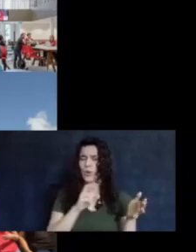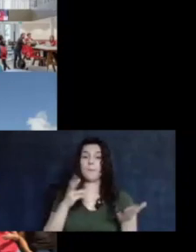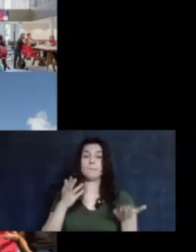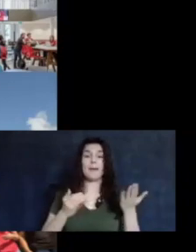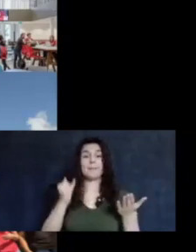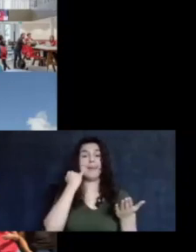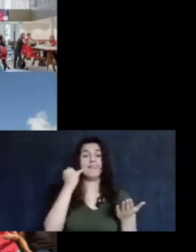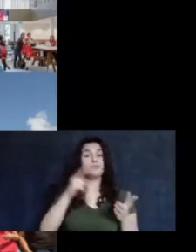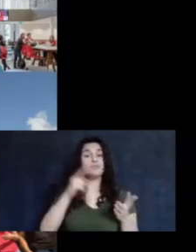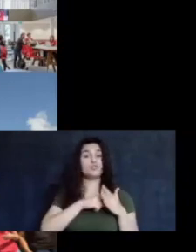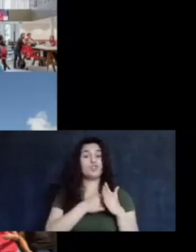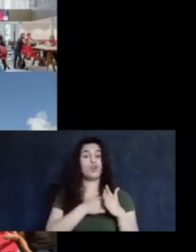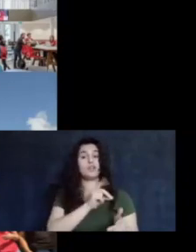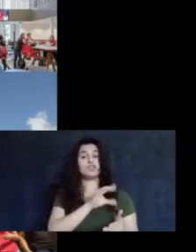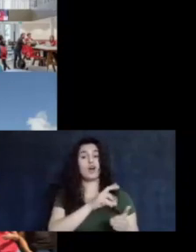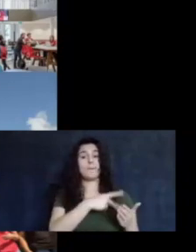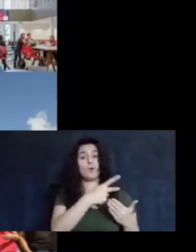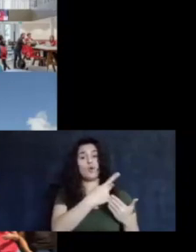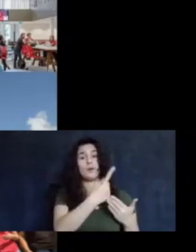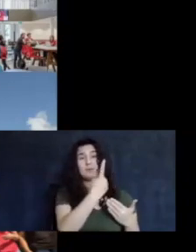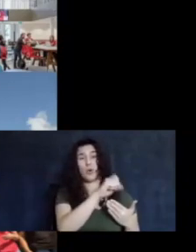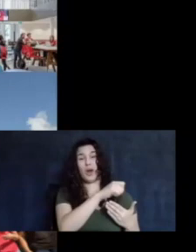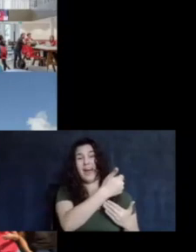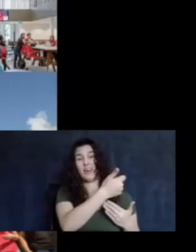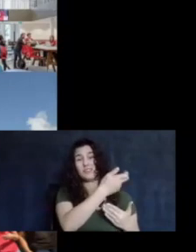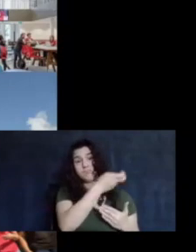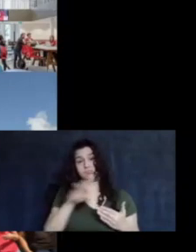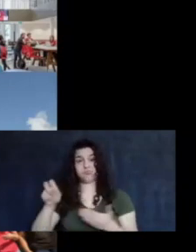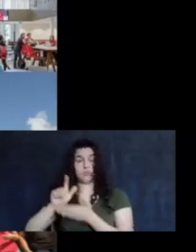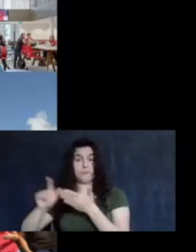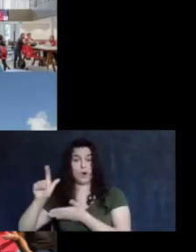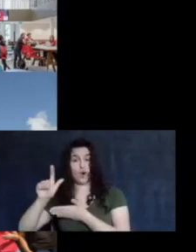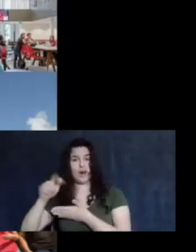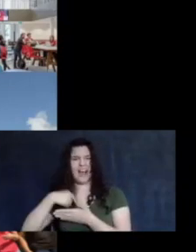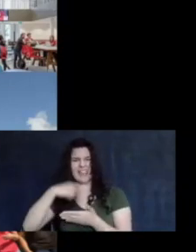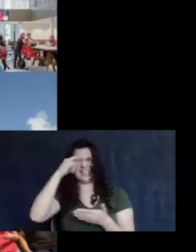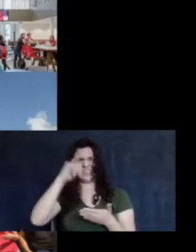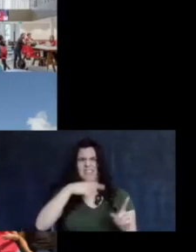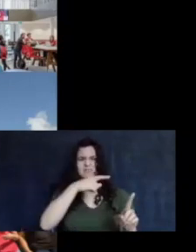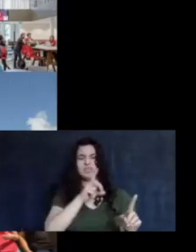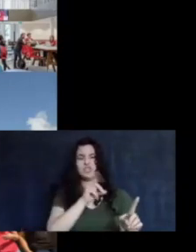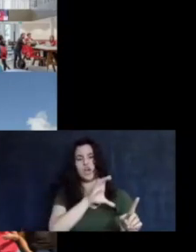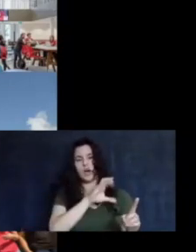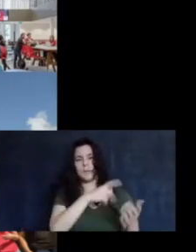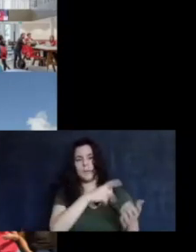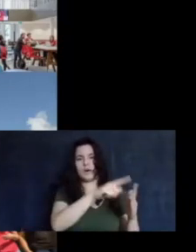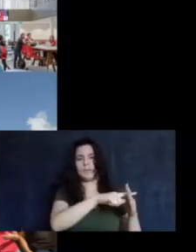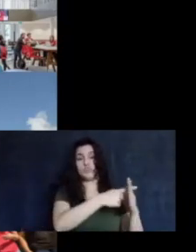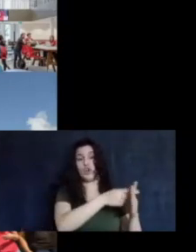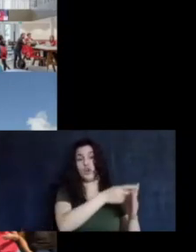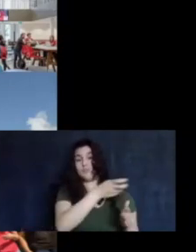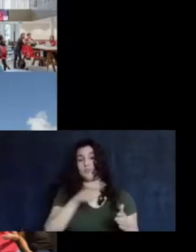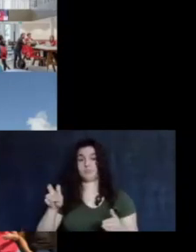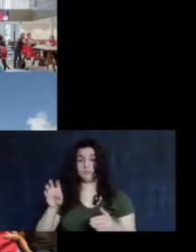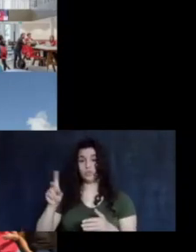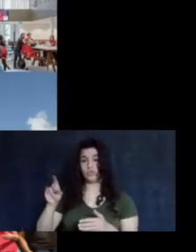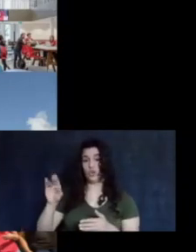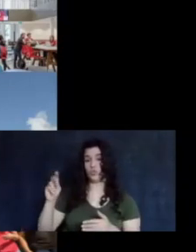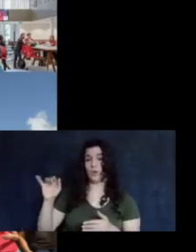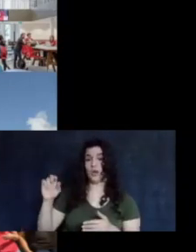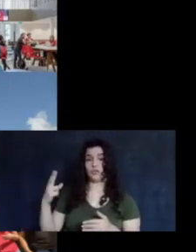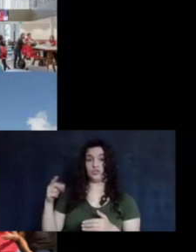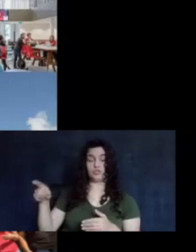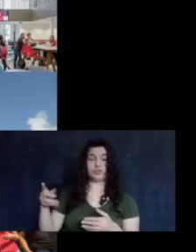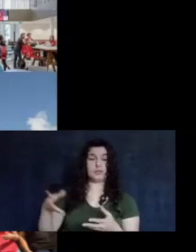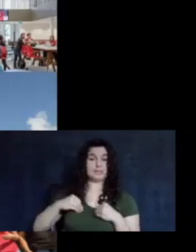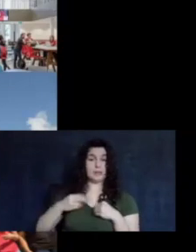a doctoral program somewhere else. I think that's what this question is for. If you started a doctoral program somewhere else, Dr. Welch, does your program take transfer